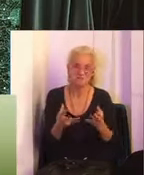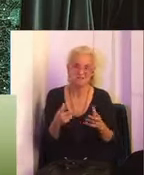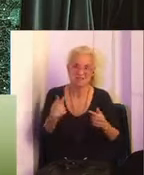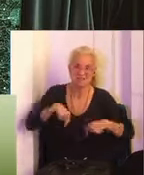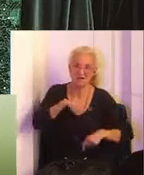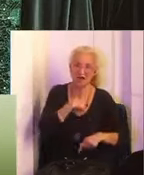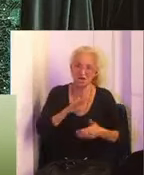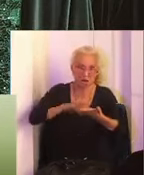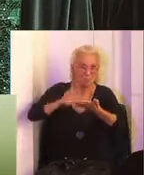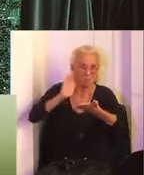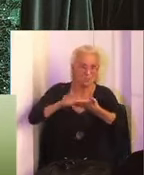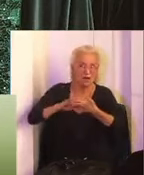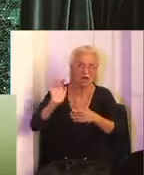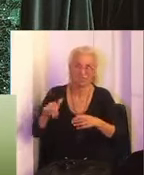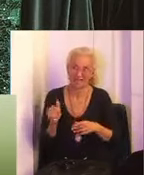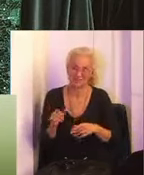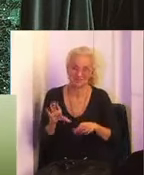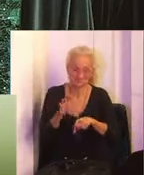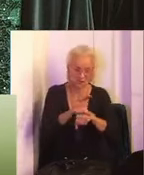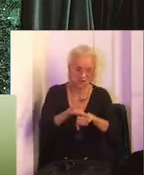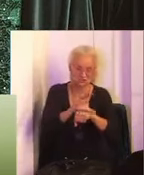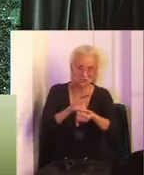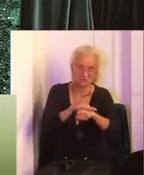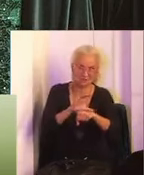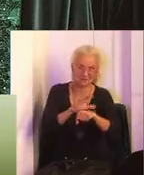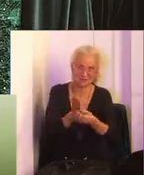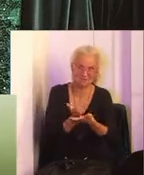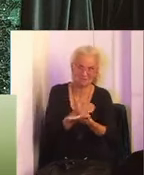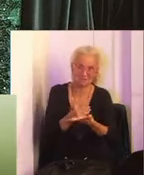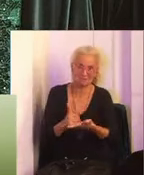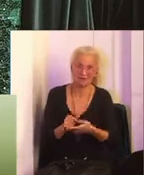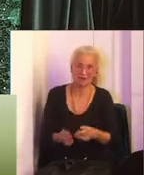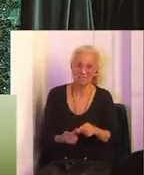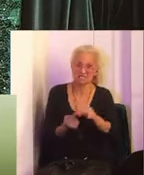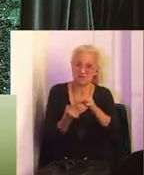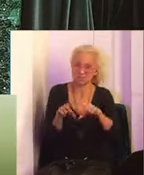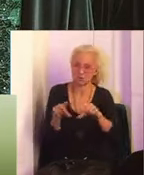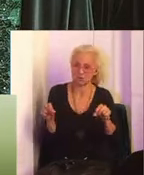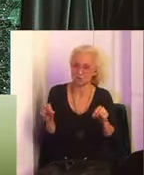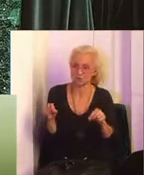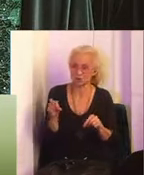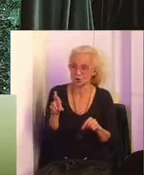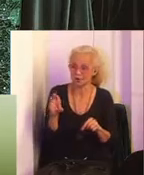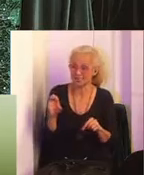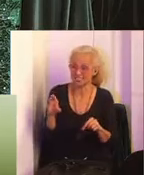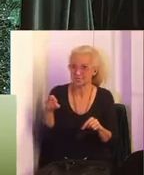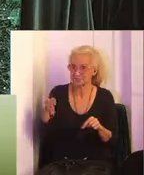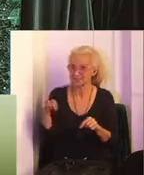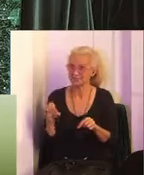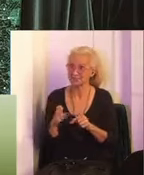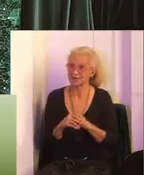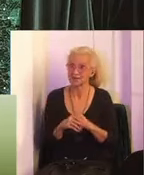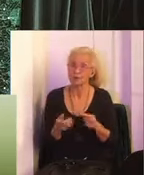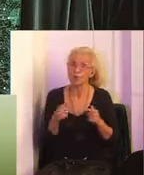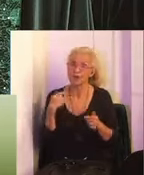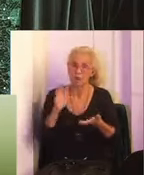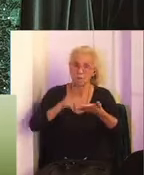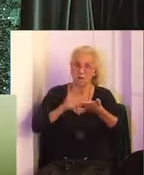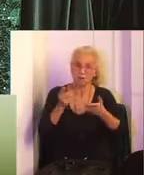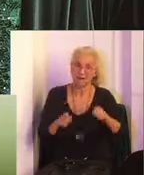us applauded that chocolate pie and the special recipe. We applauded what